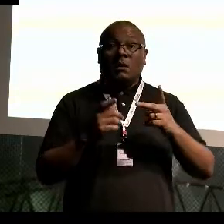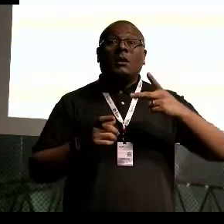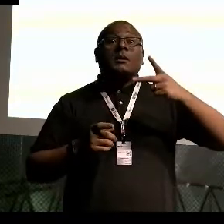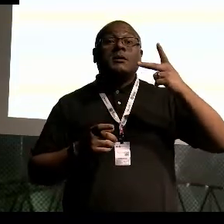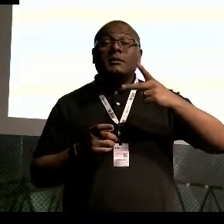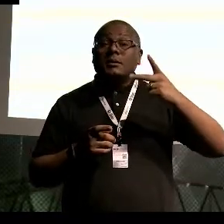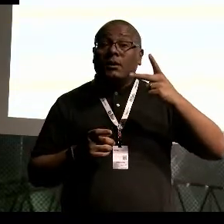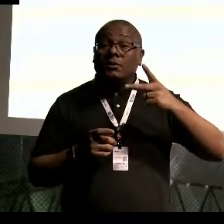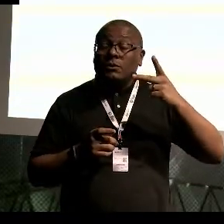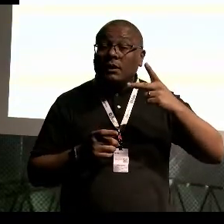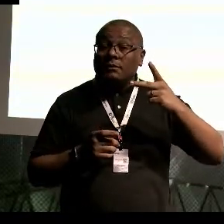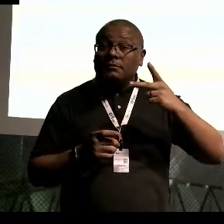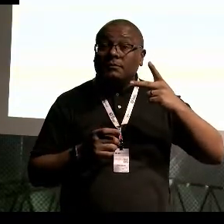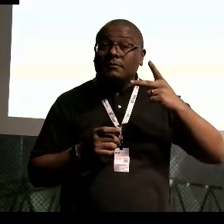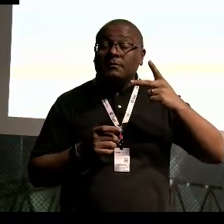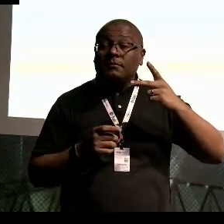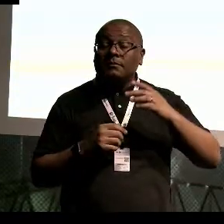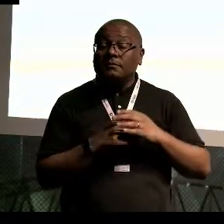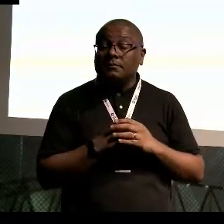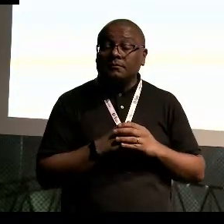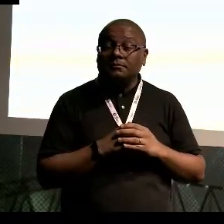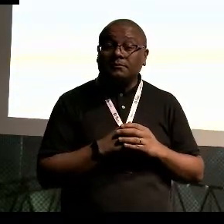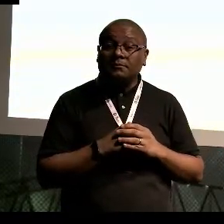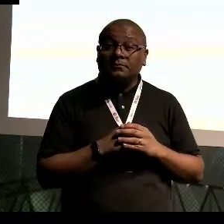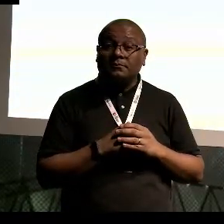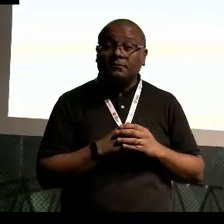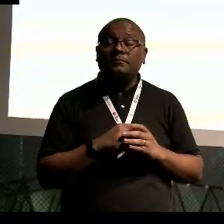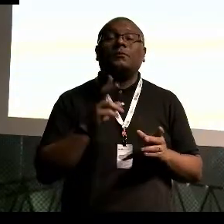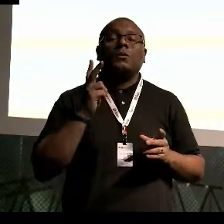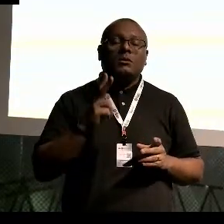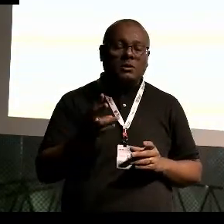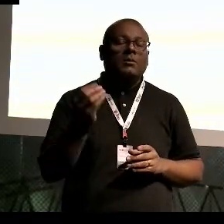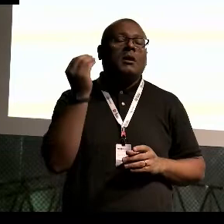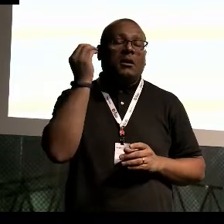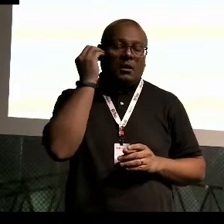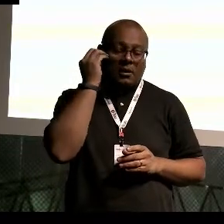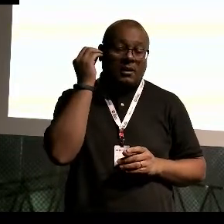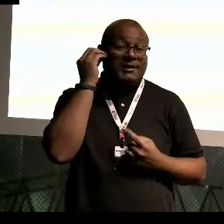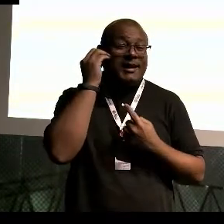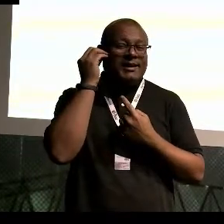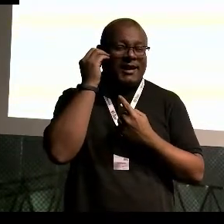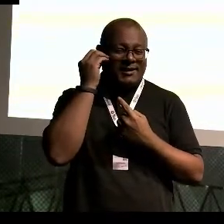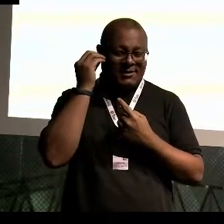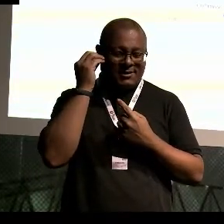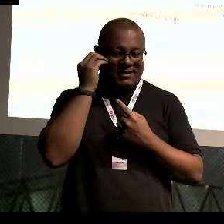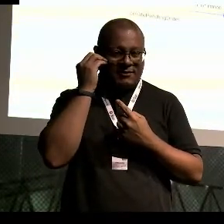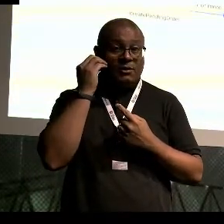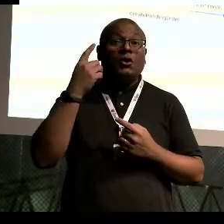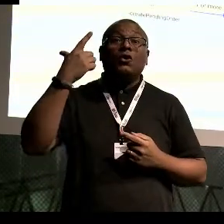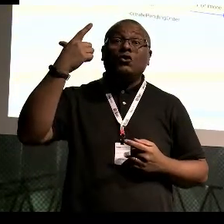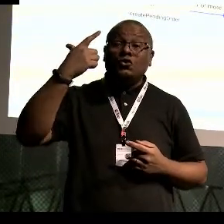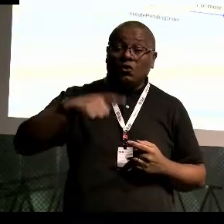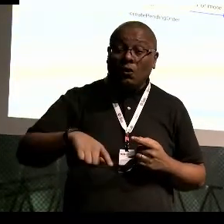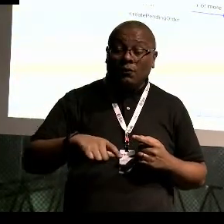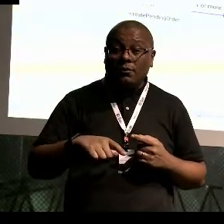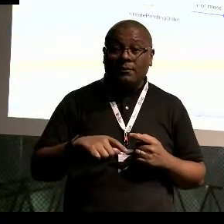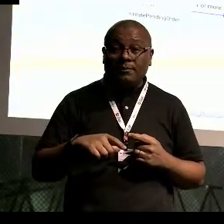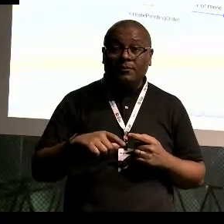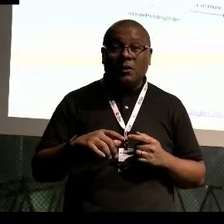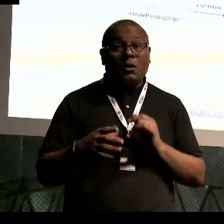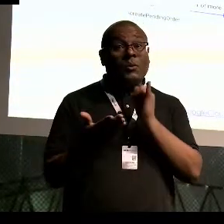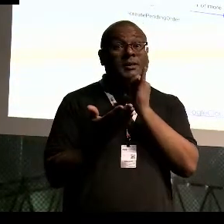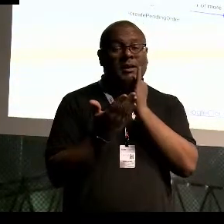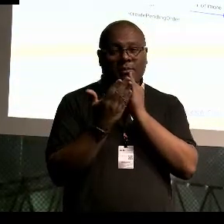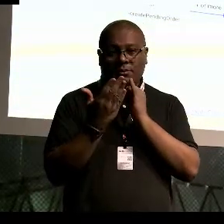about handling errors with retries and Saga pattern. Again, let's look at an